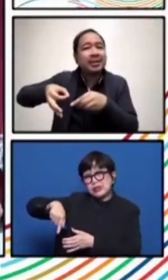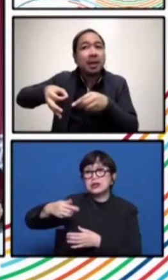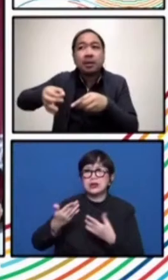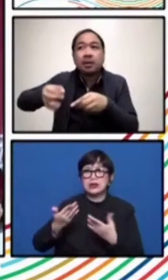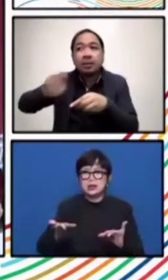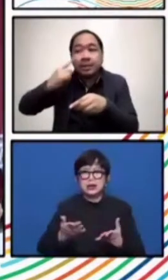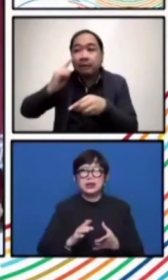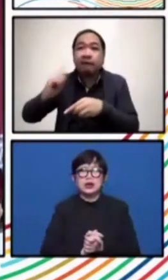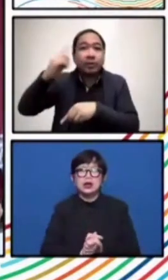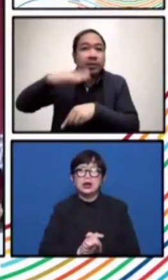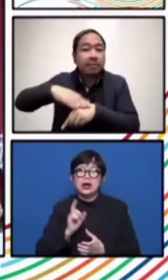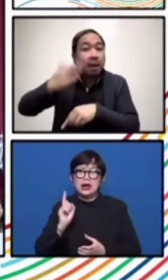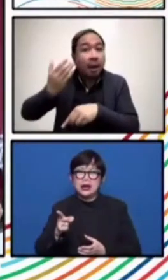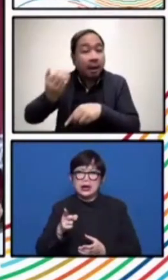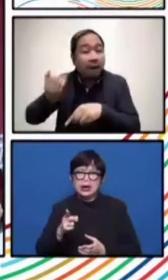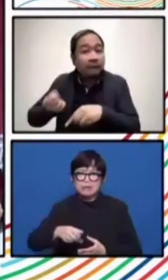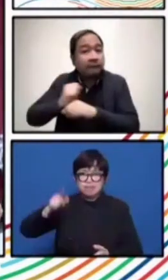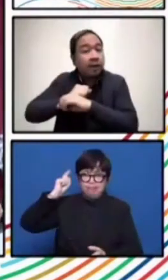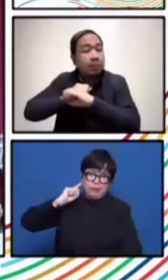fifth